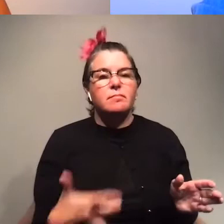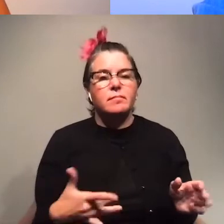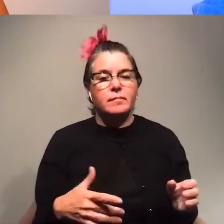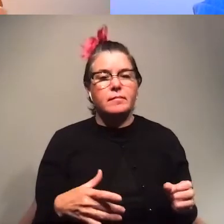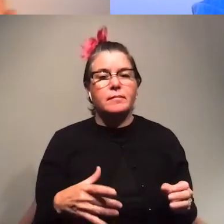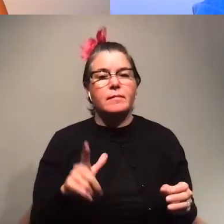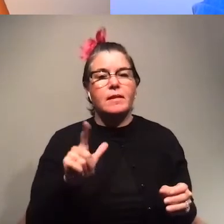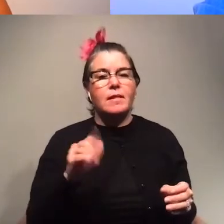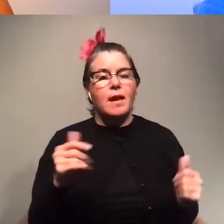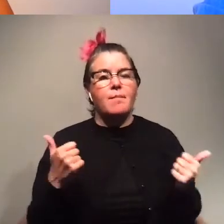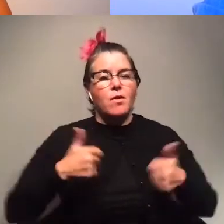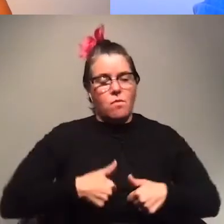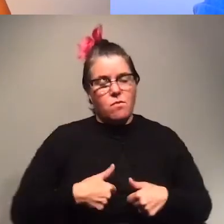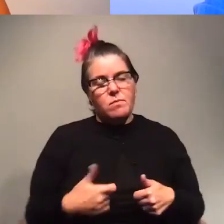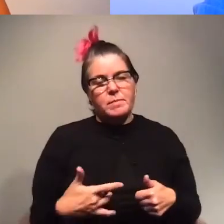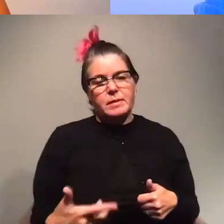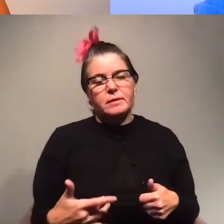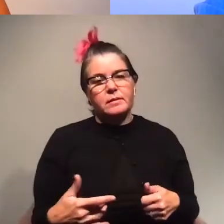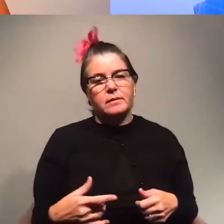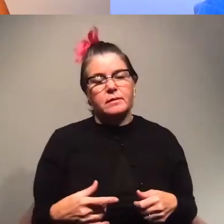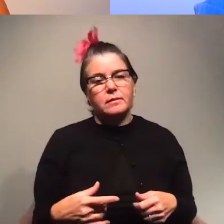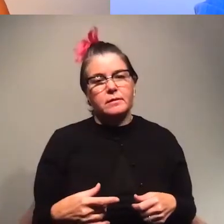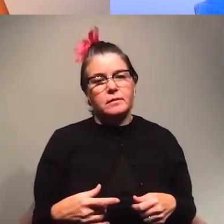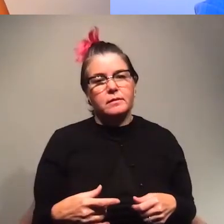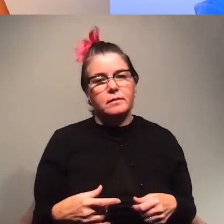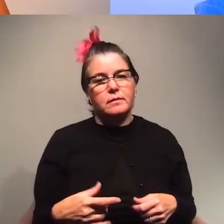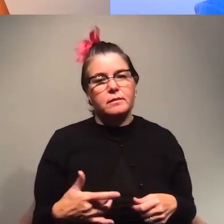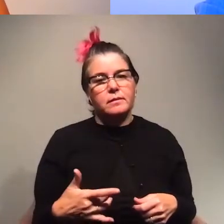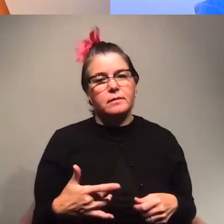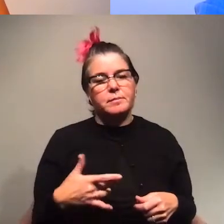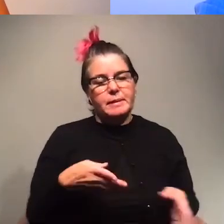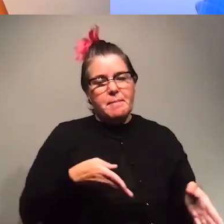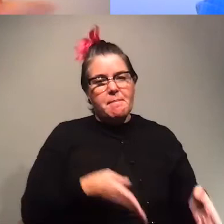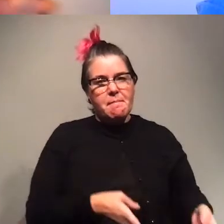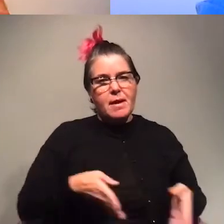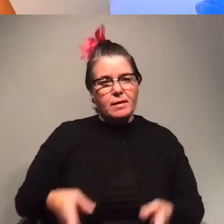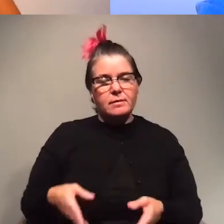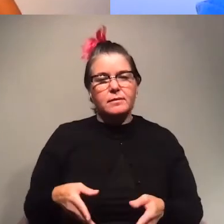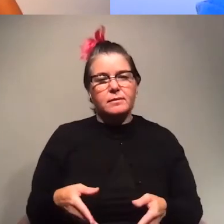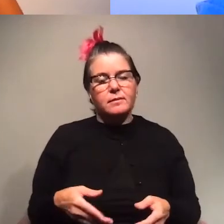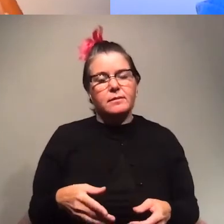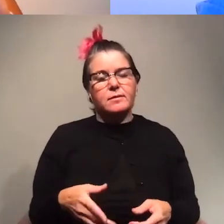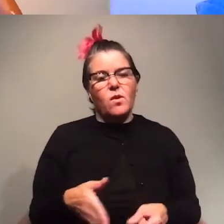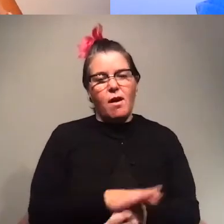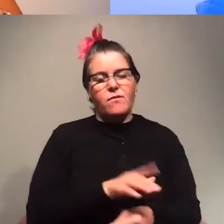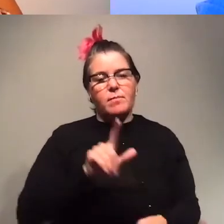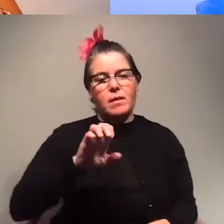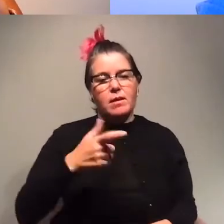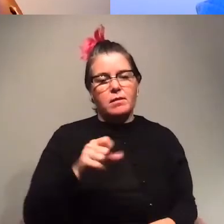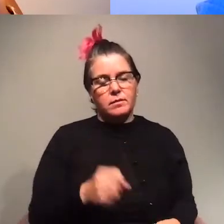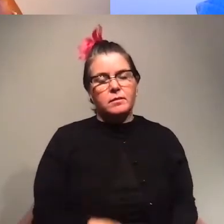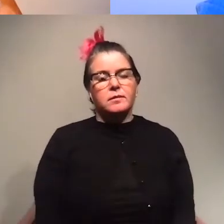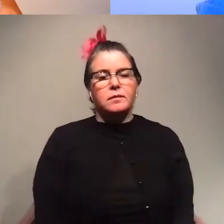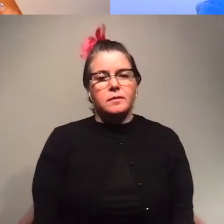lab coat. I'm almost always wearing some form of like pants. Usually they cover most of my legs.